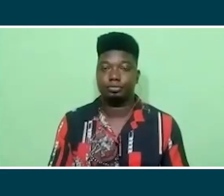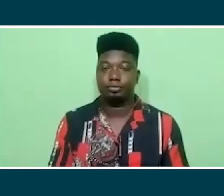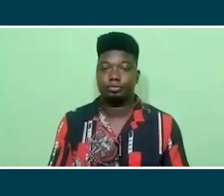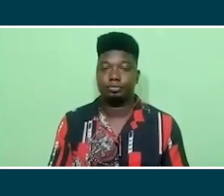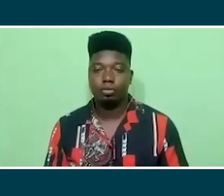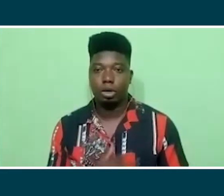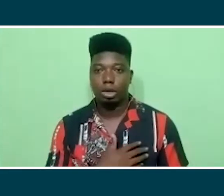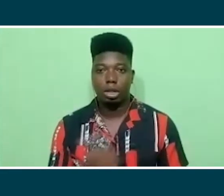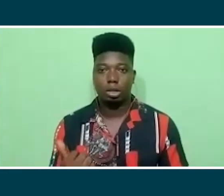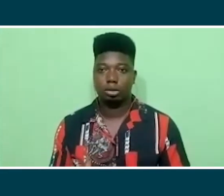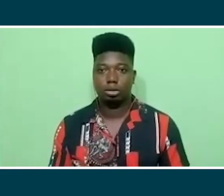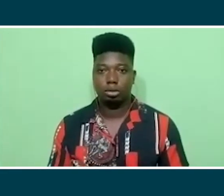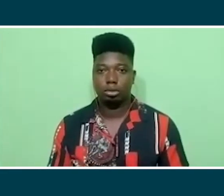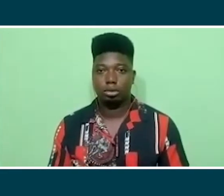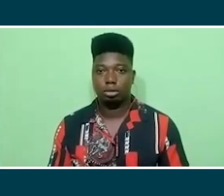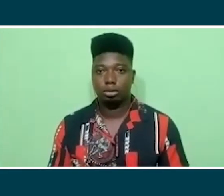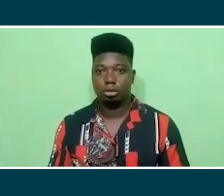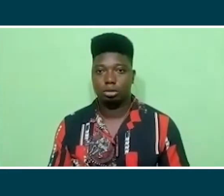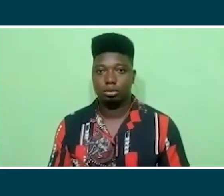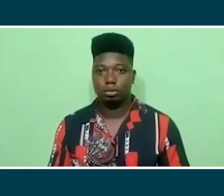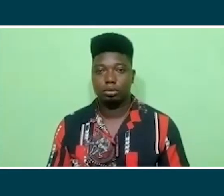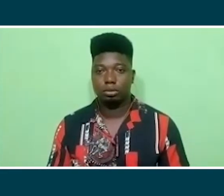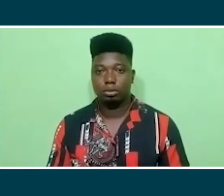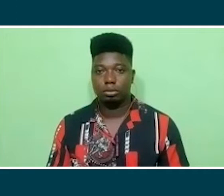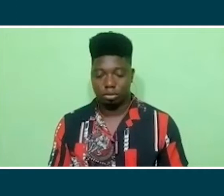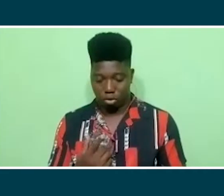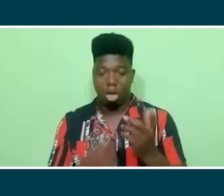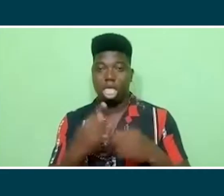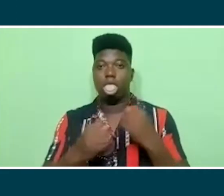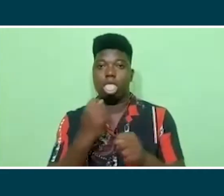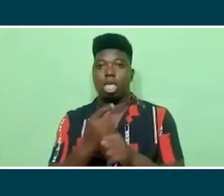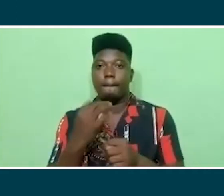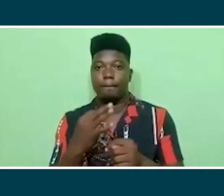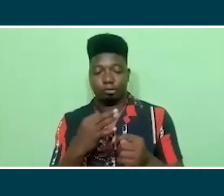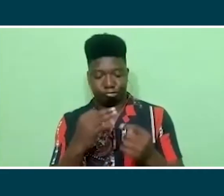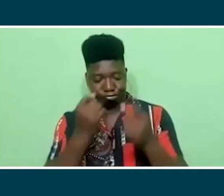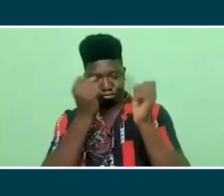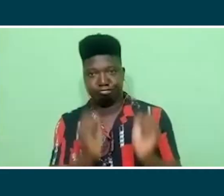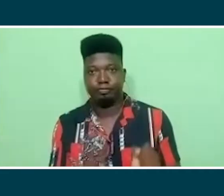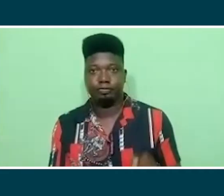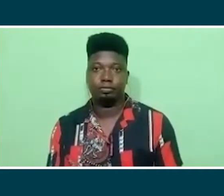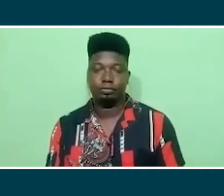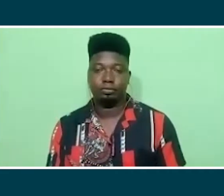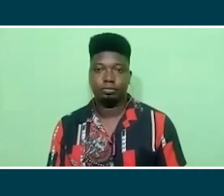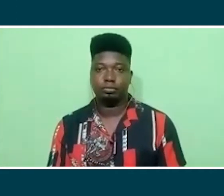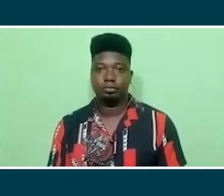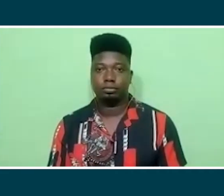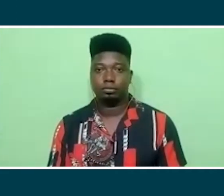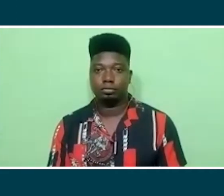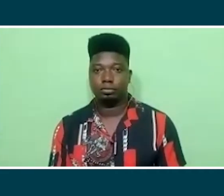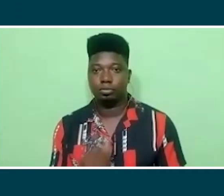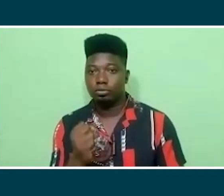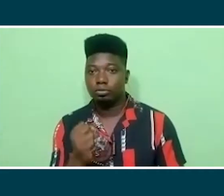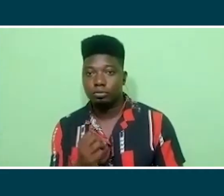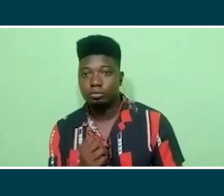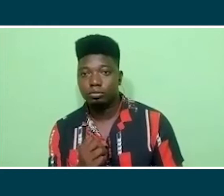and work out of our system. So for comics specifically, It's that damsel in distress narrative. It's that